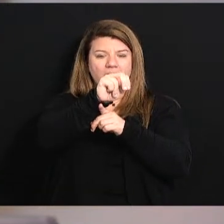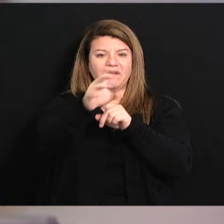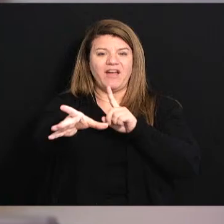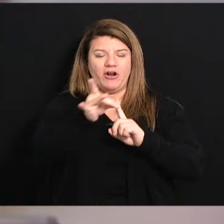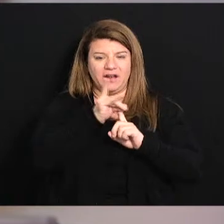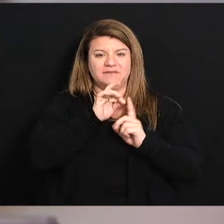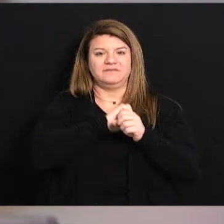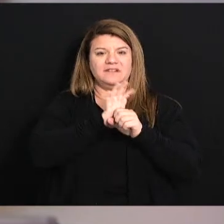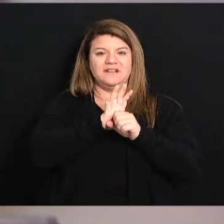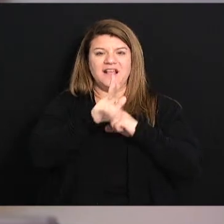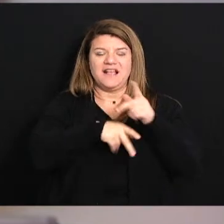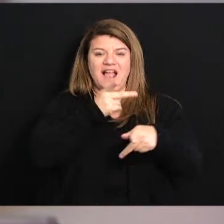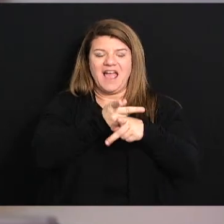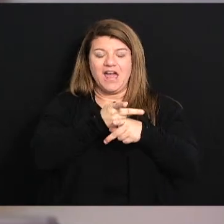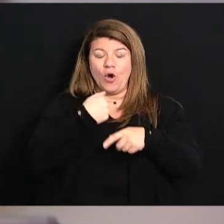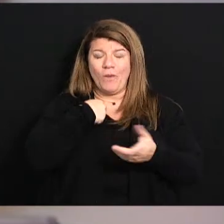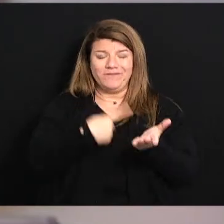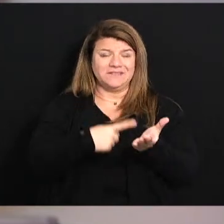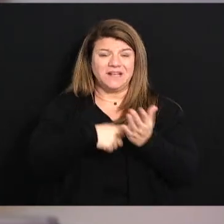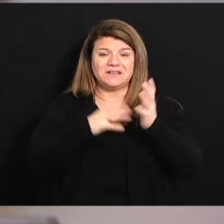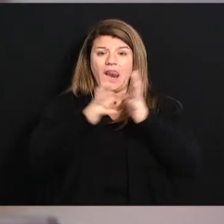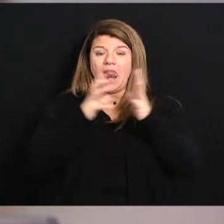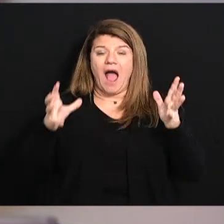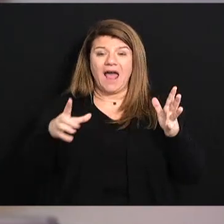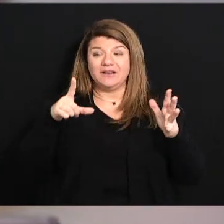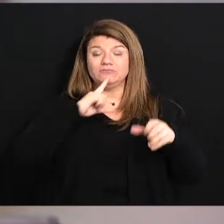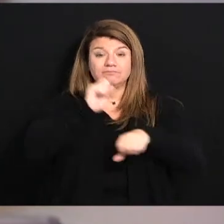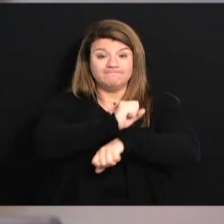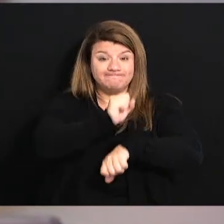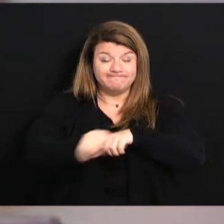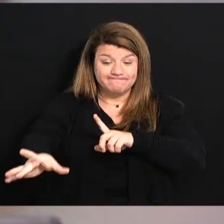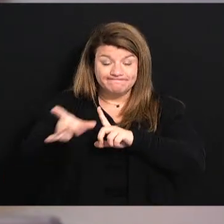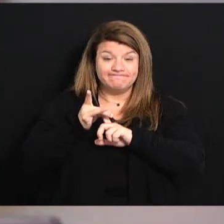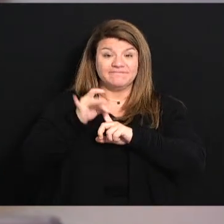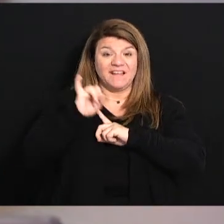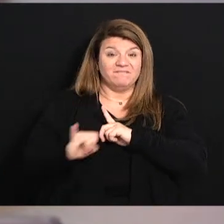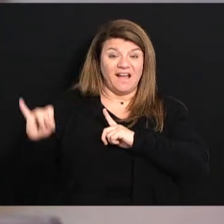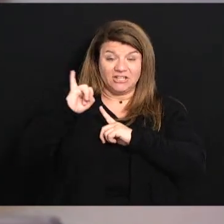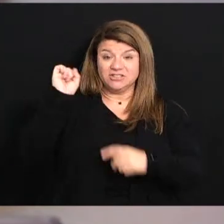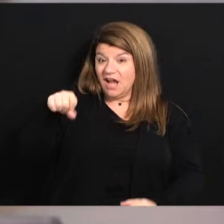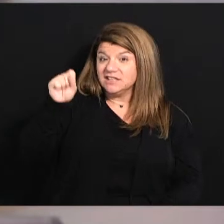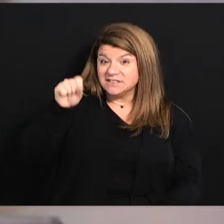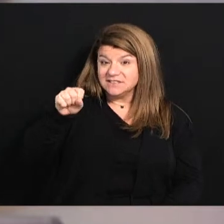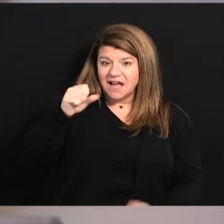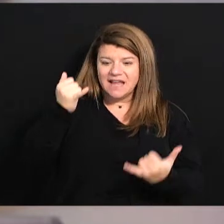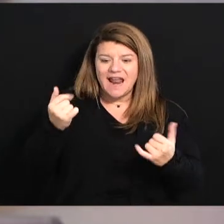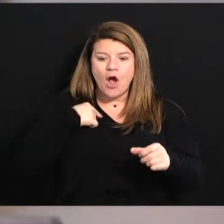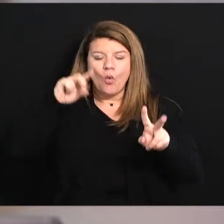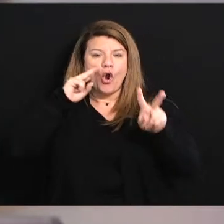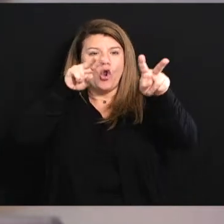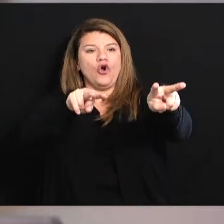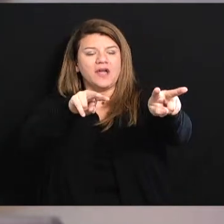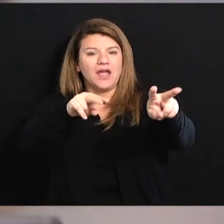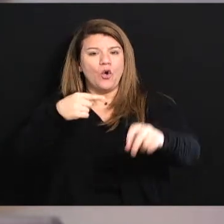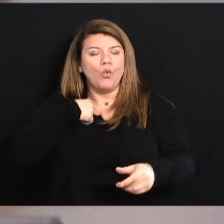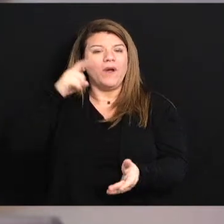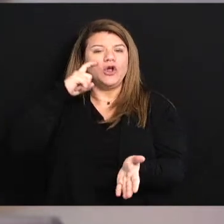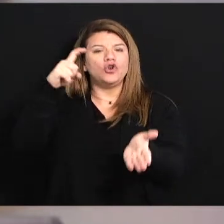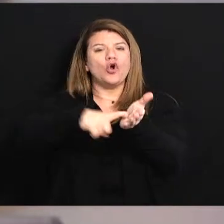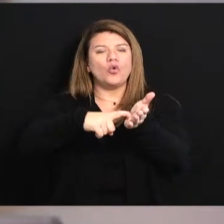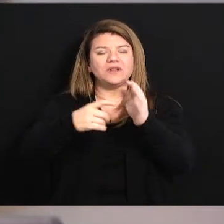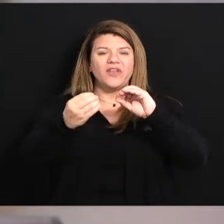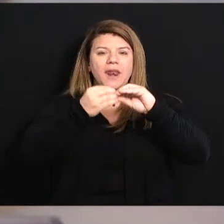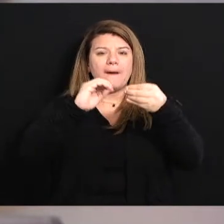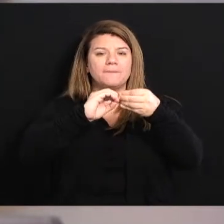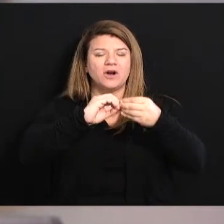lot about how incredibly infectious it is. And as we look forward, we do notice that the number